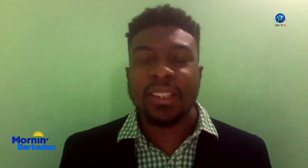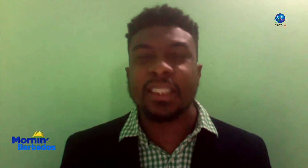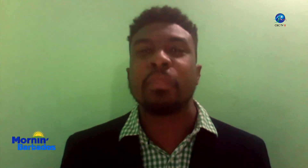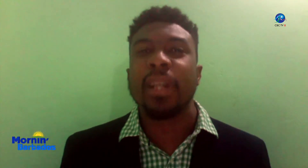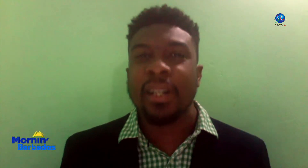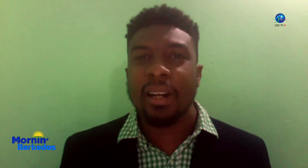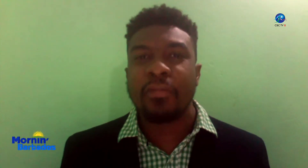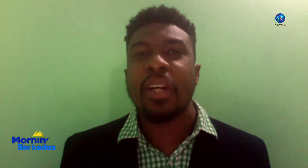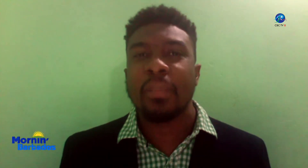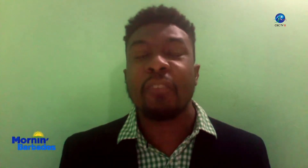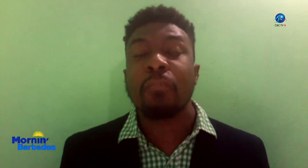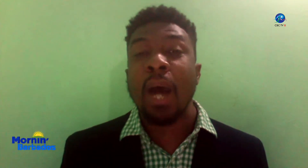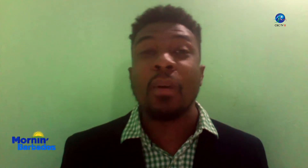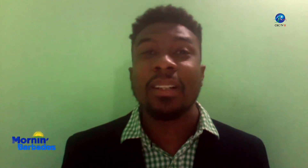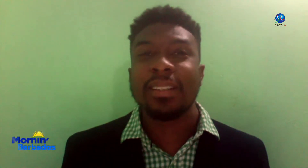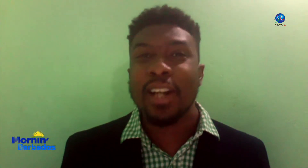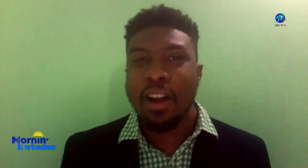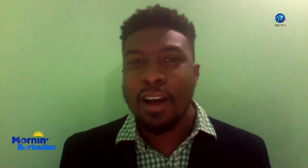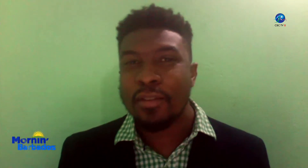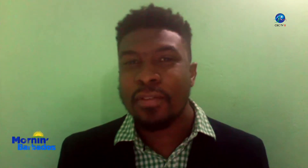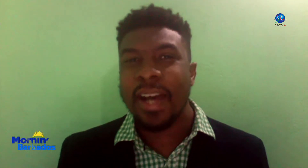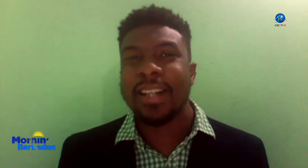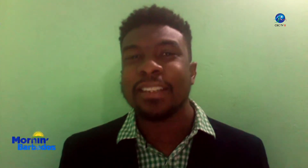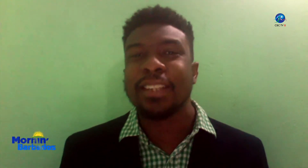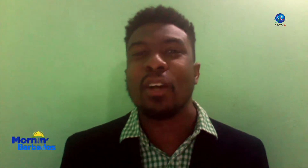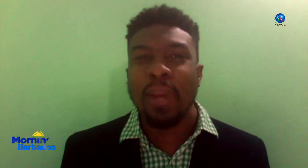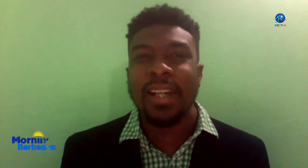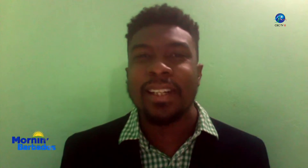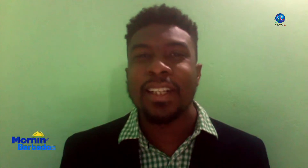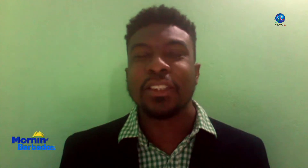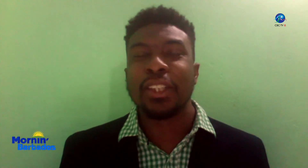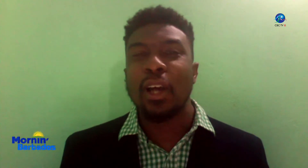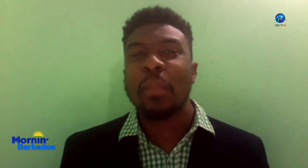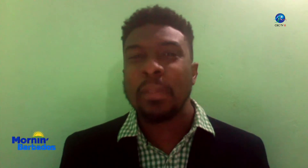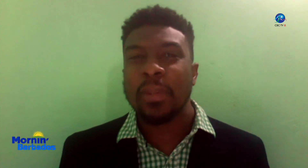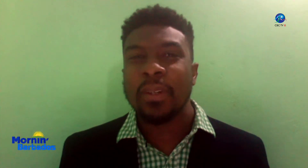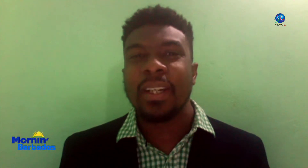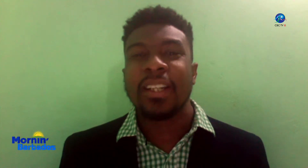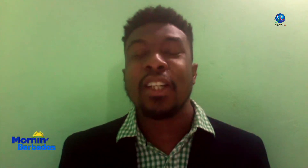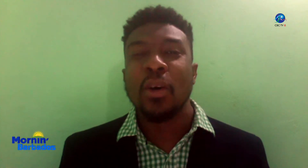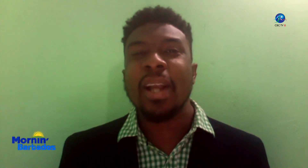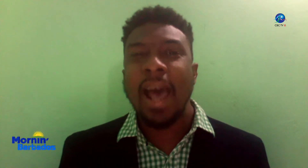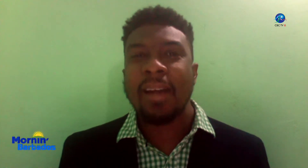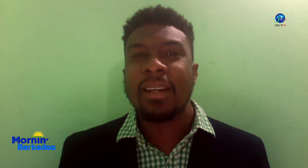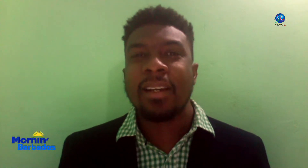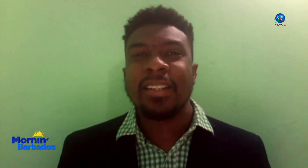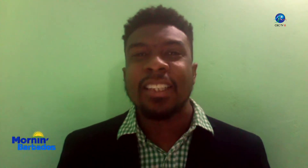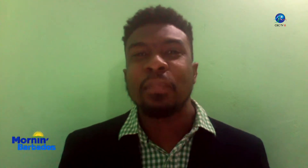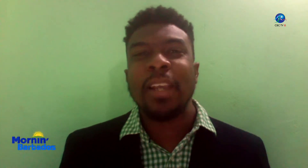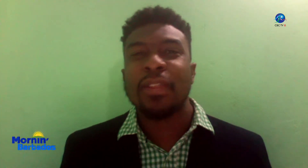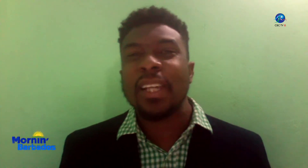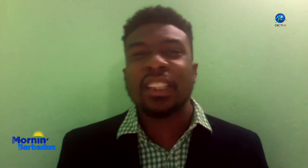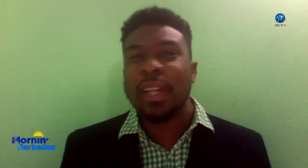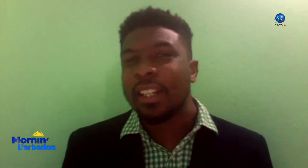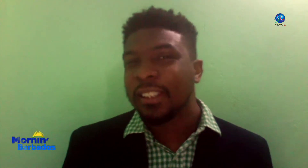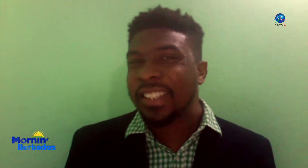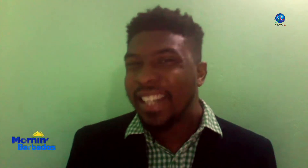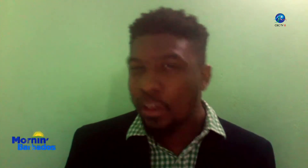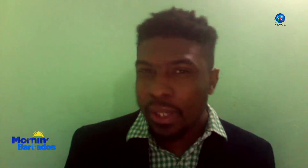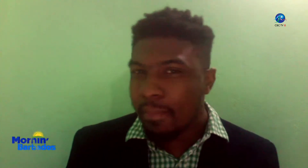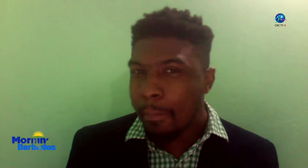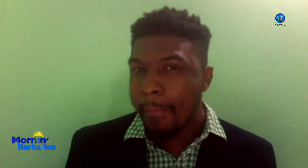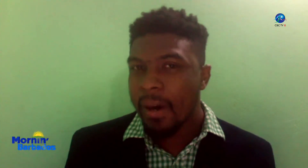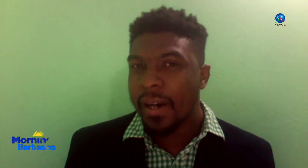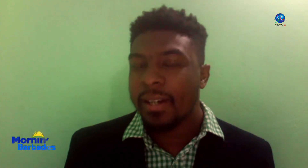God has not given us a spirit of fear, but a power, love, and a sound mind. So young people, know that despite things may